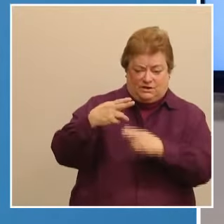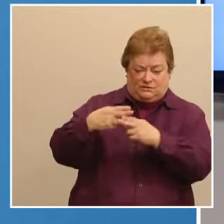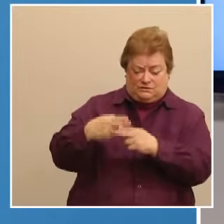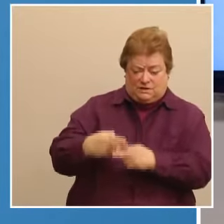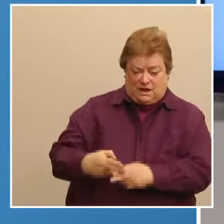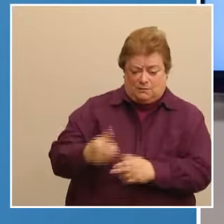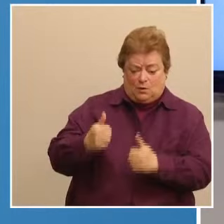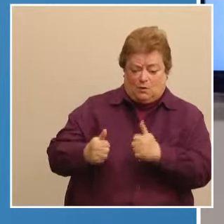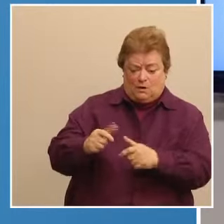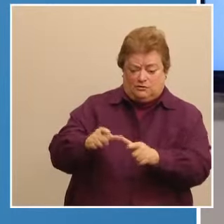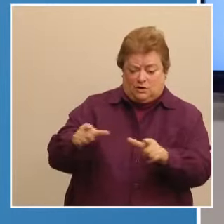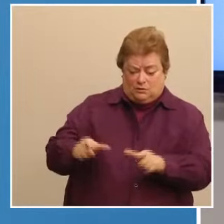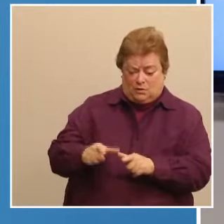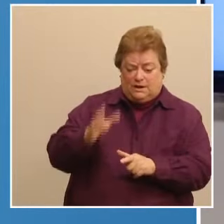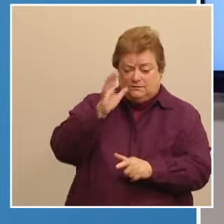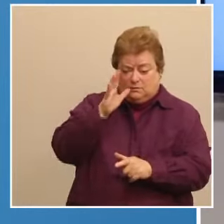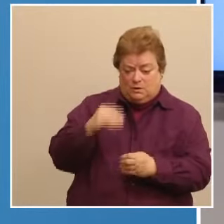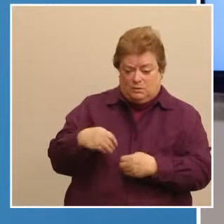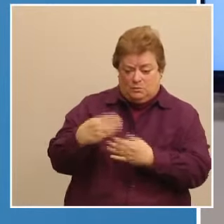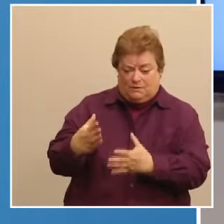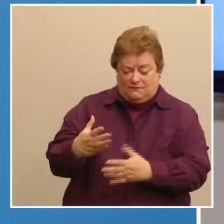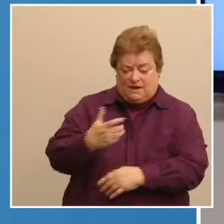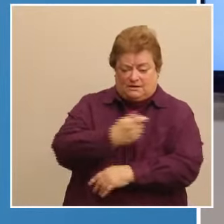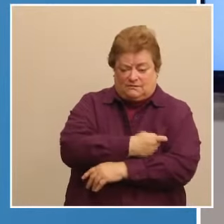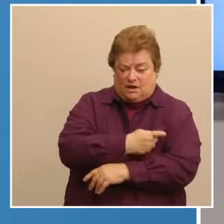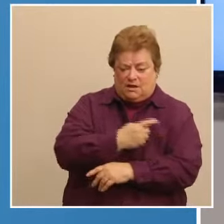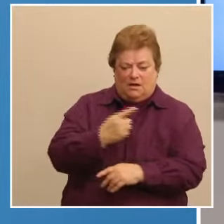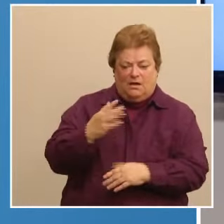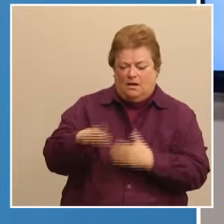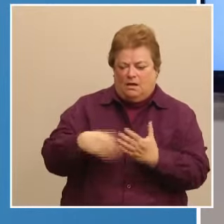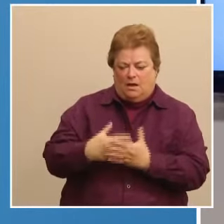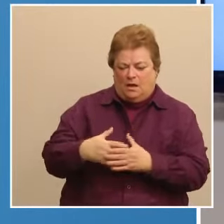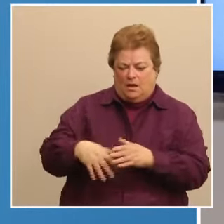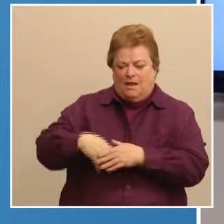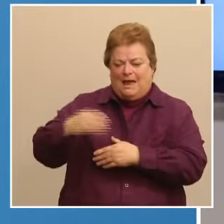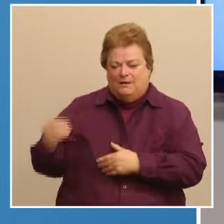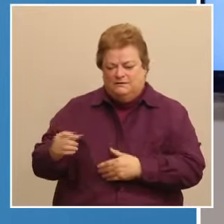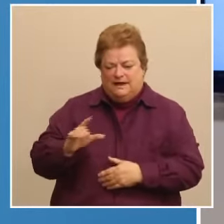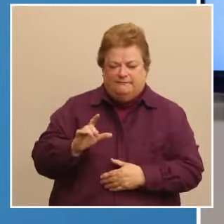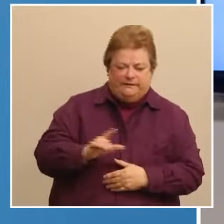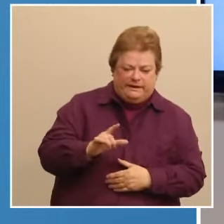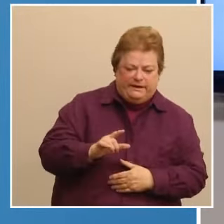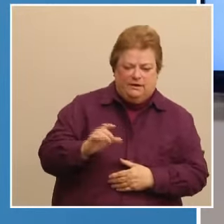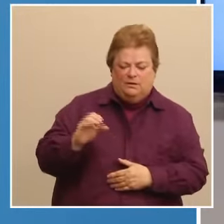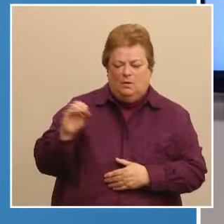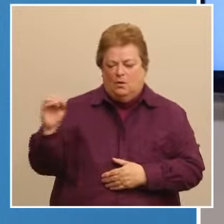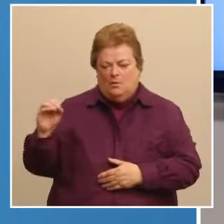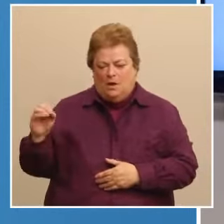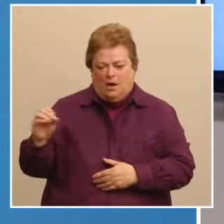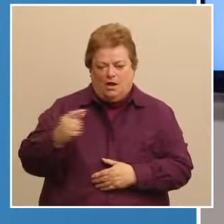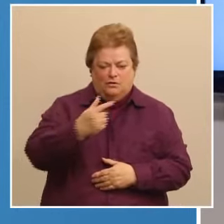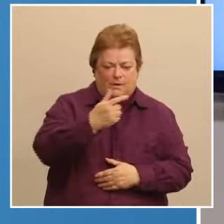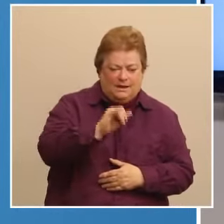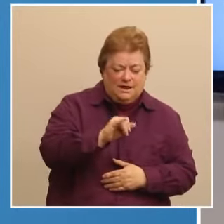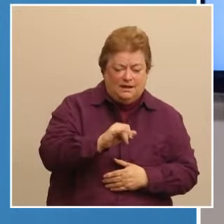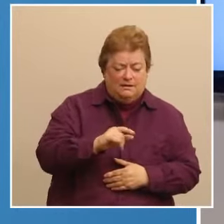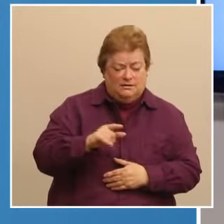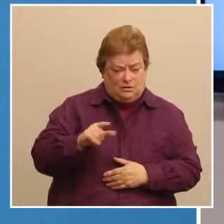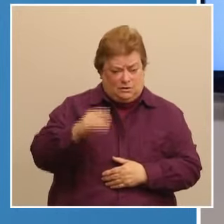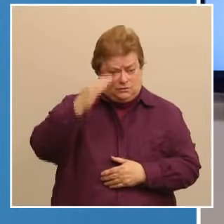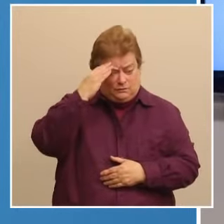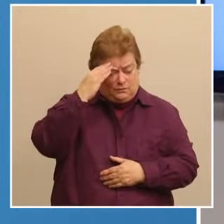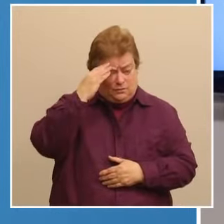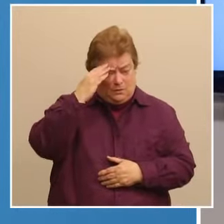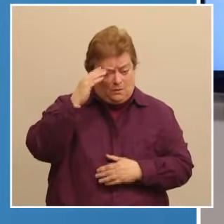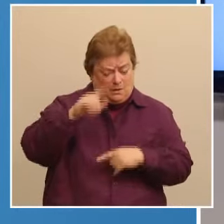to provide the vaccine, and they're all outside of Lincoln, Omaha, and Grand Island. They're all smaller cities. Are you aware of any other pharmacies